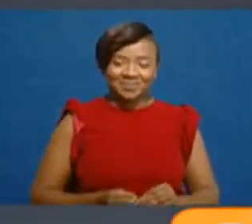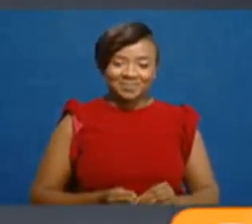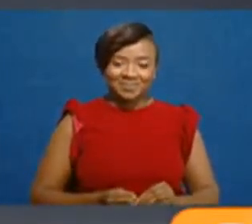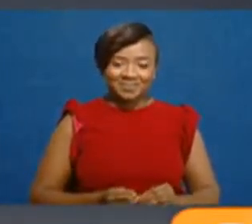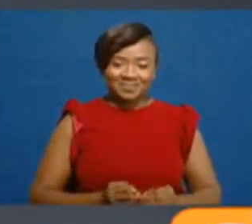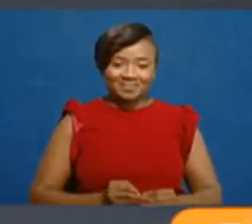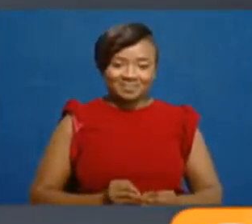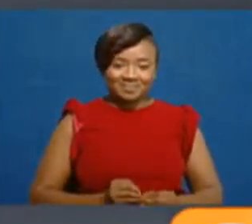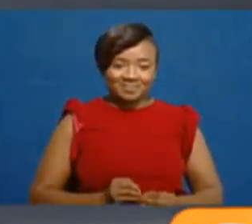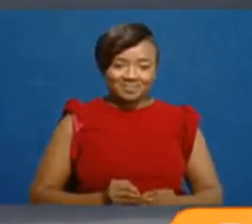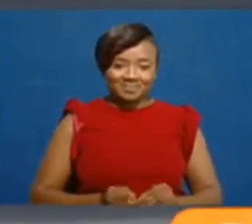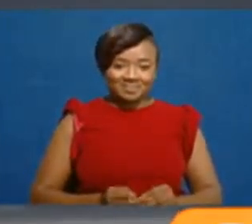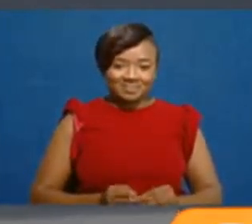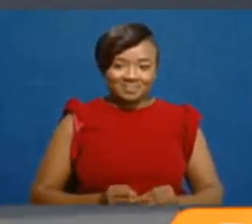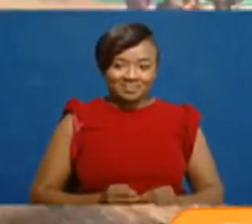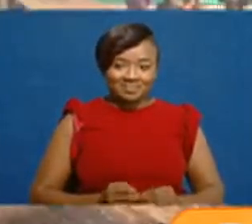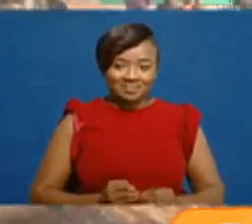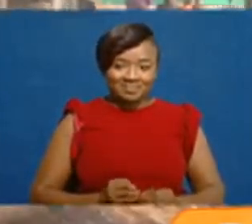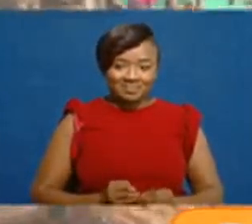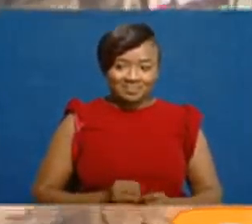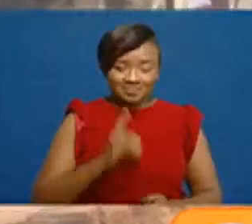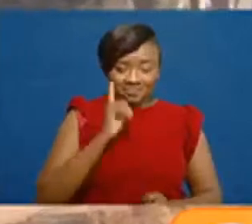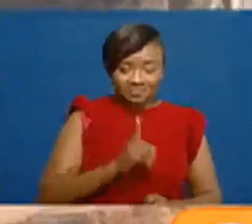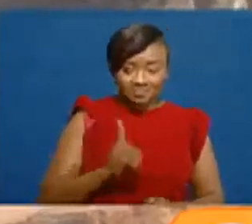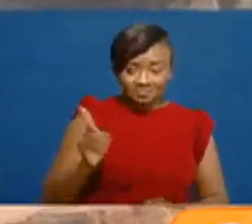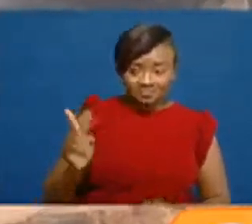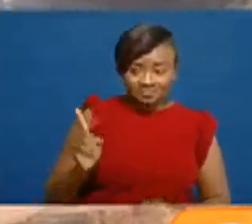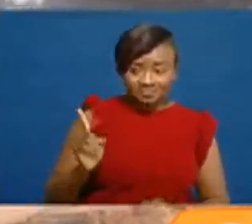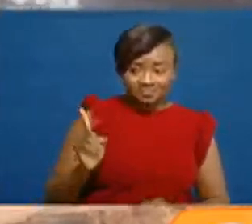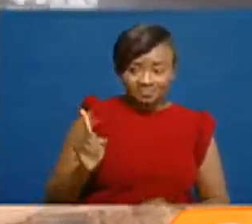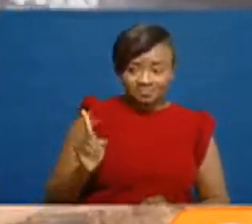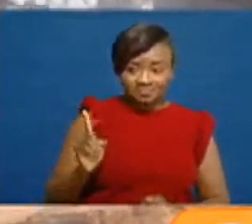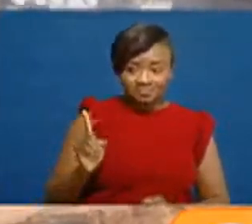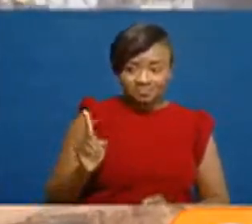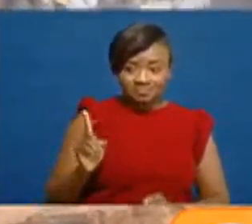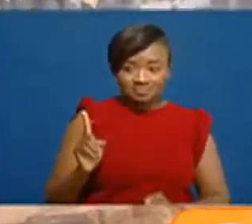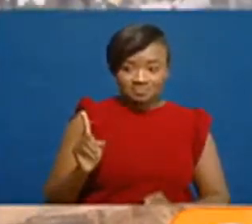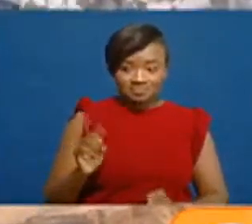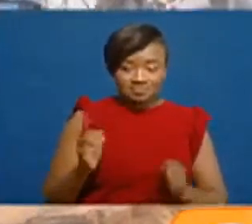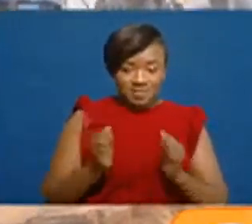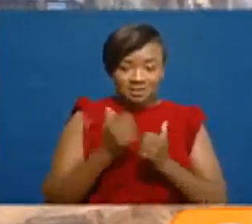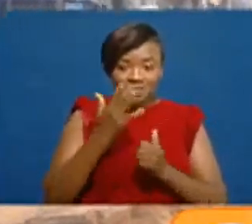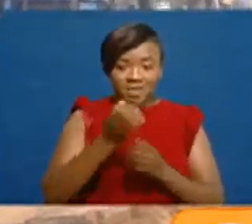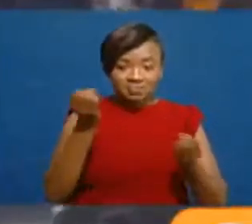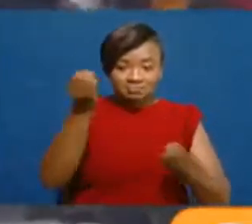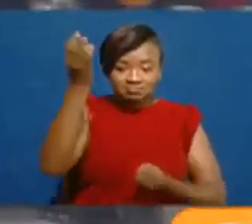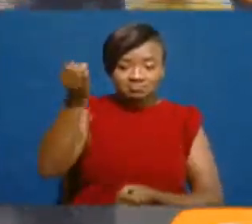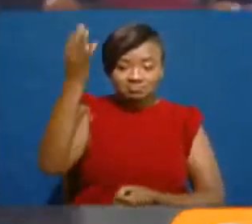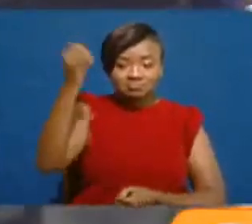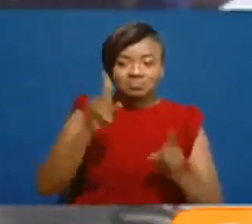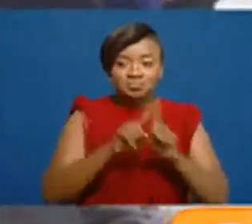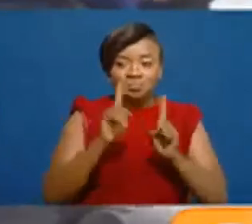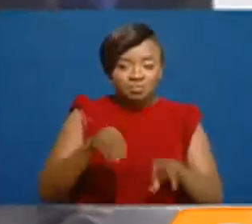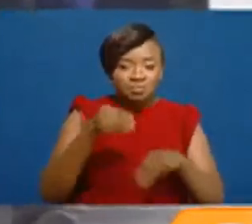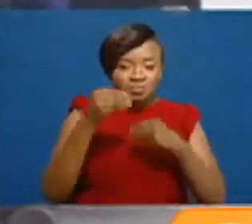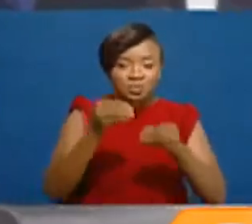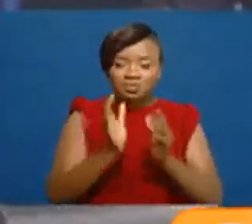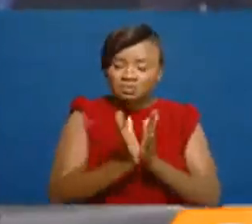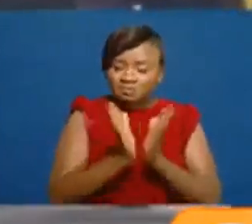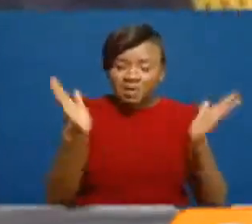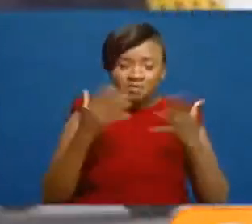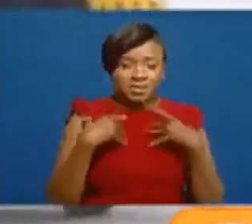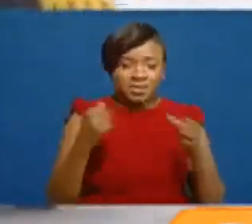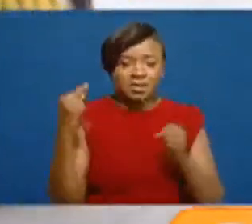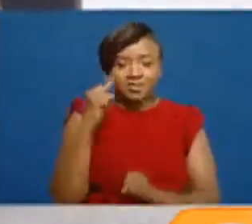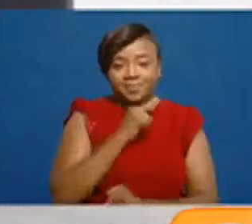Fossil fuel-based vehicles are among the most rapidly growing sources of airborne pollution and present a major public health risk,